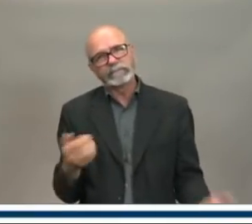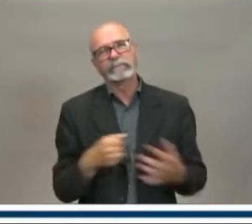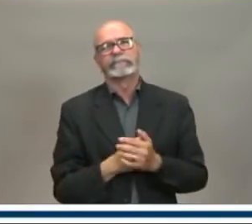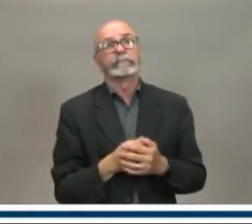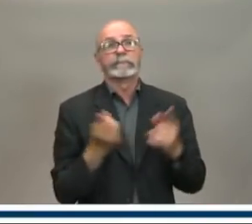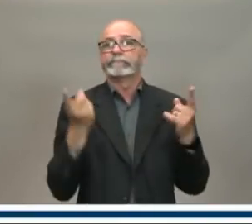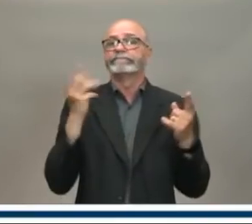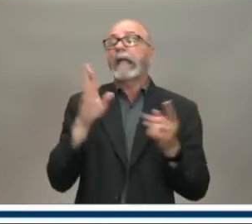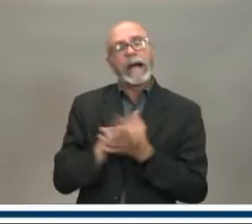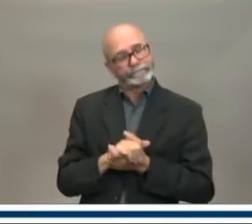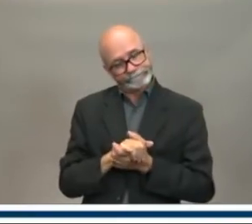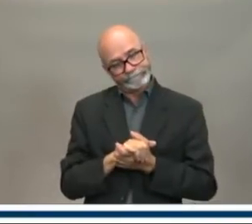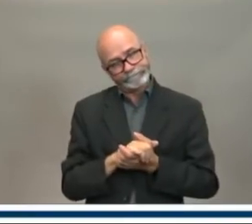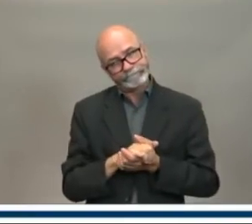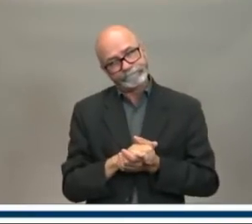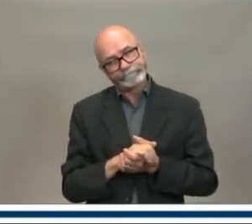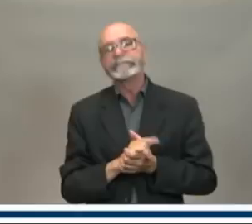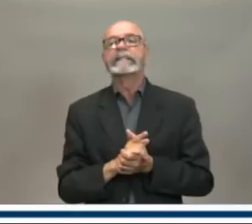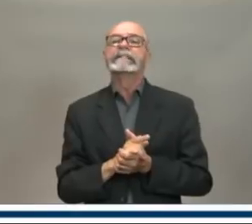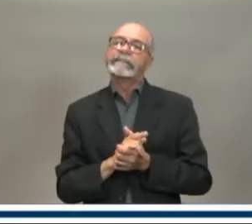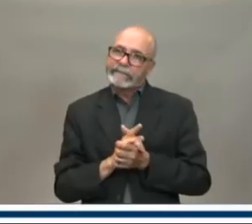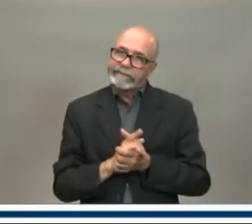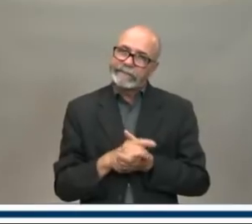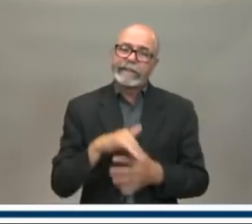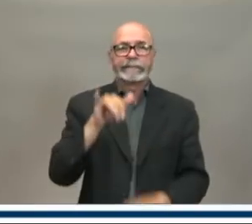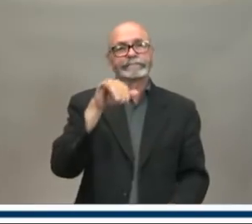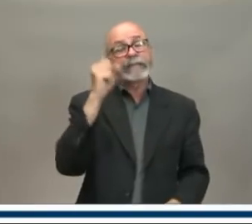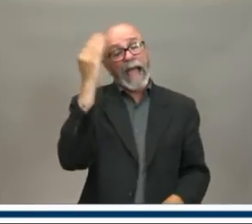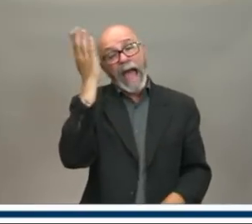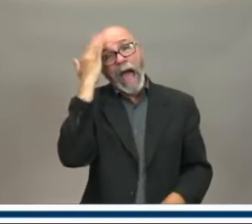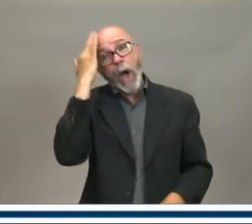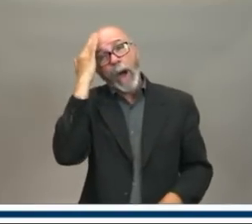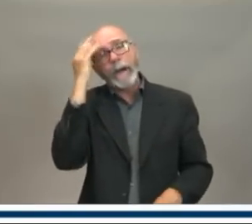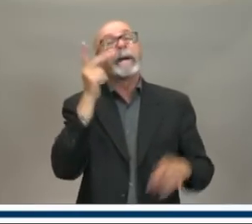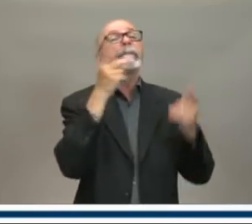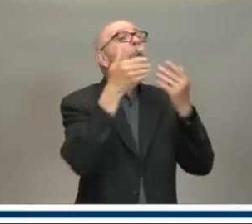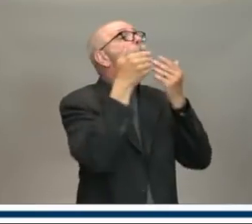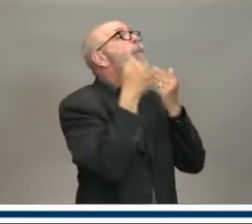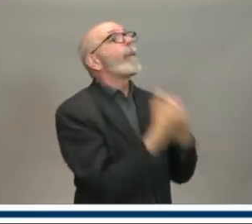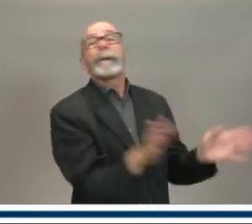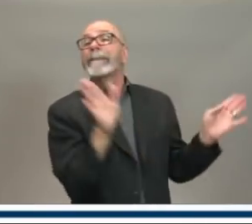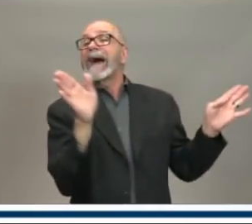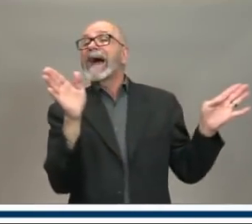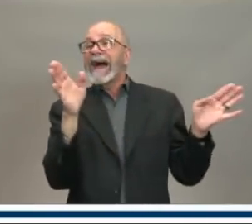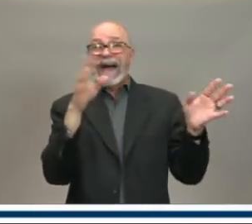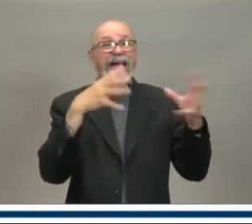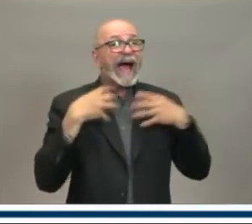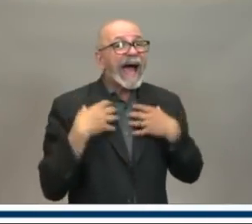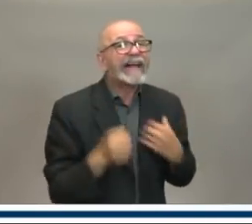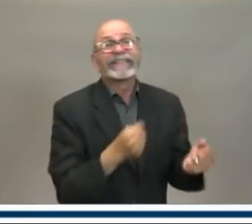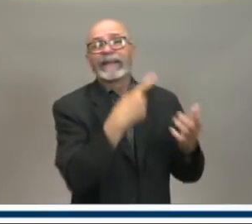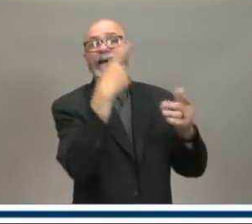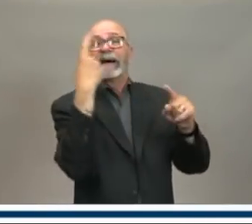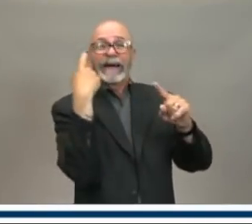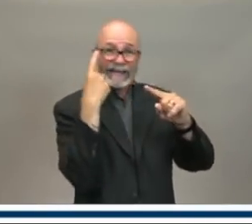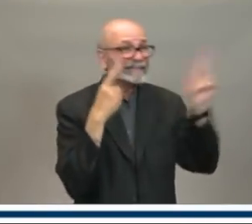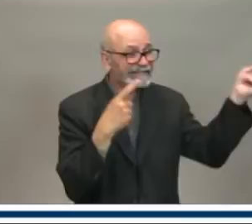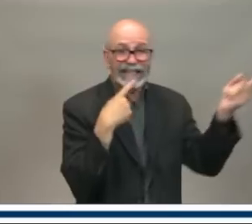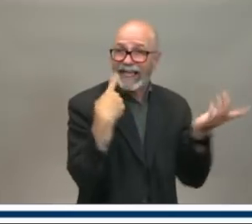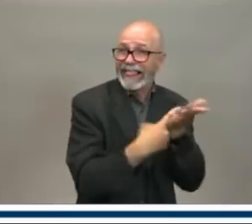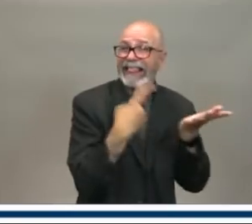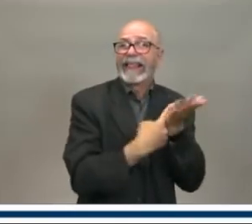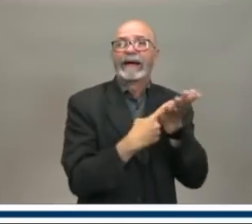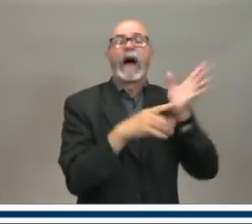the continuing, our current public health measures, which were necessary. But all you have to do is look around the world in